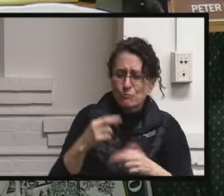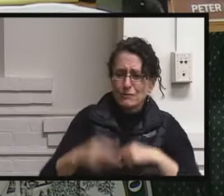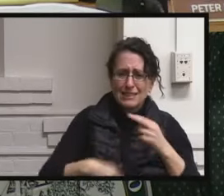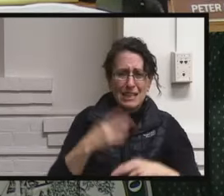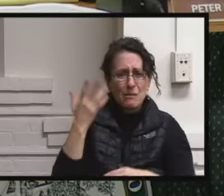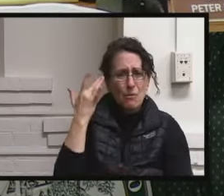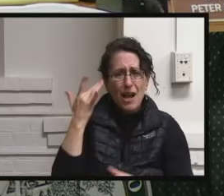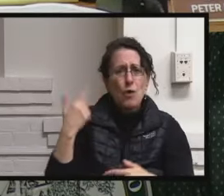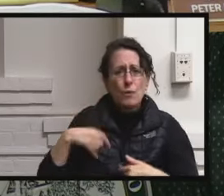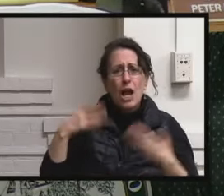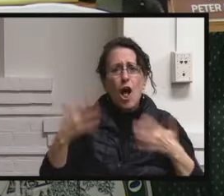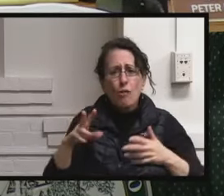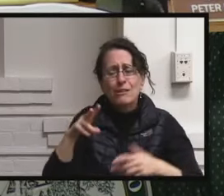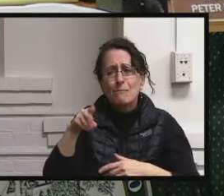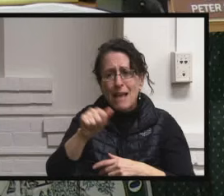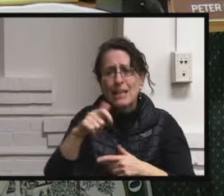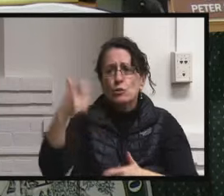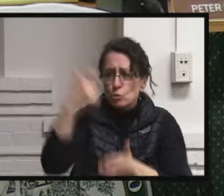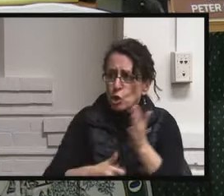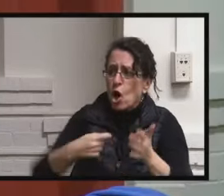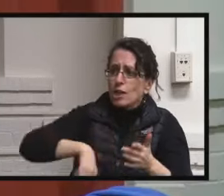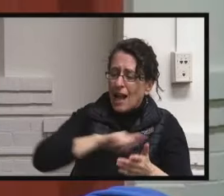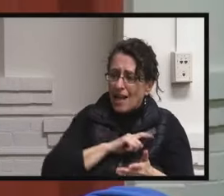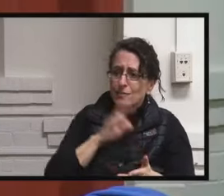We already pay for it.